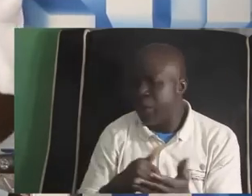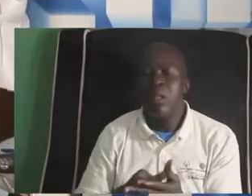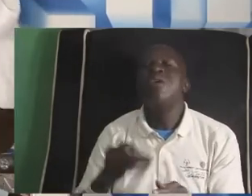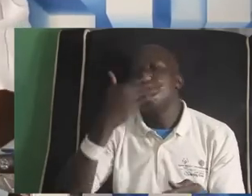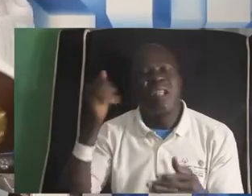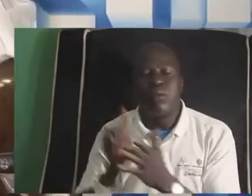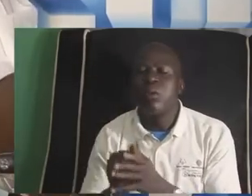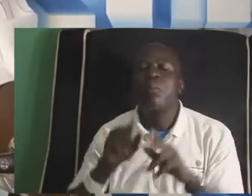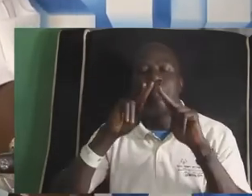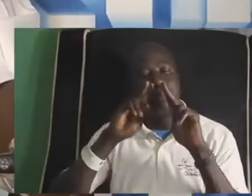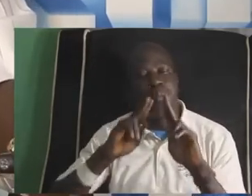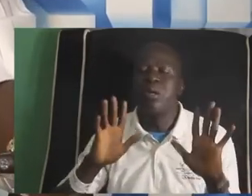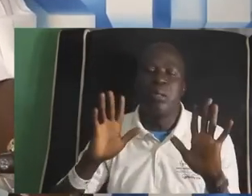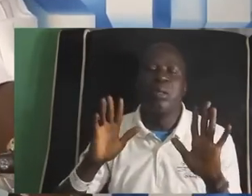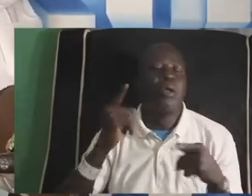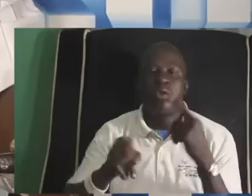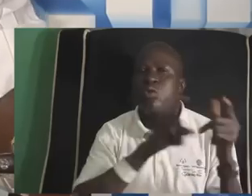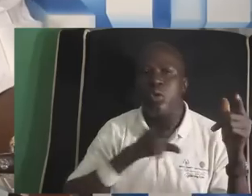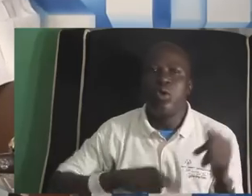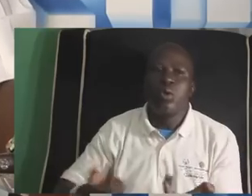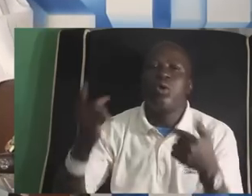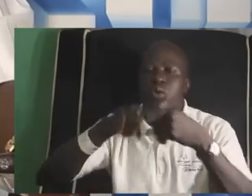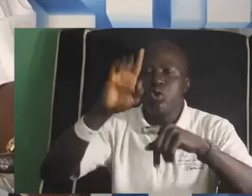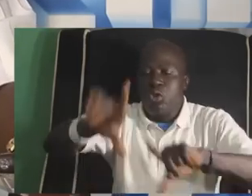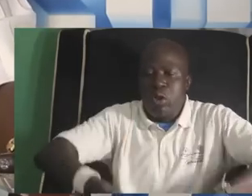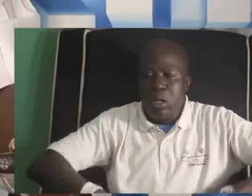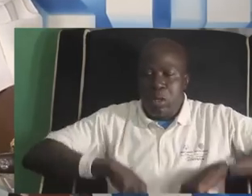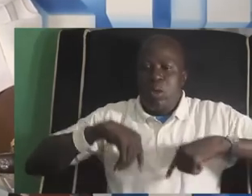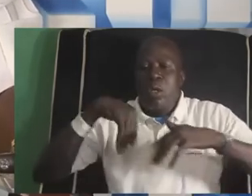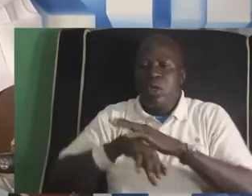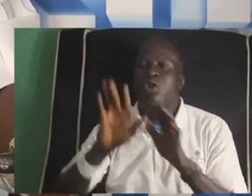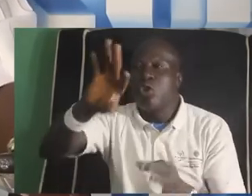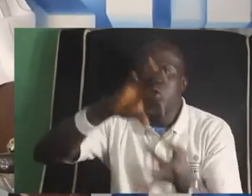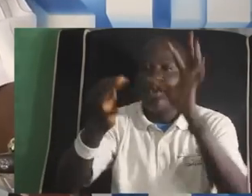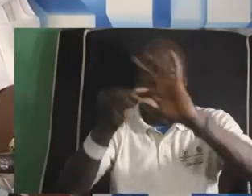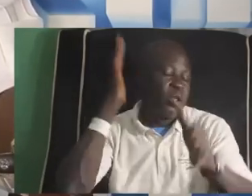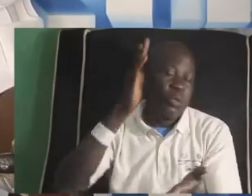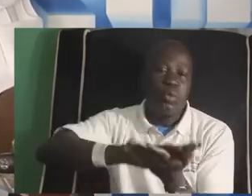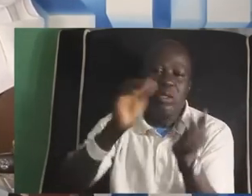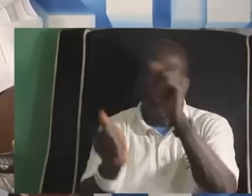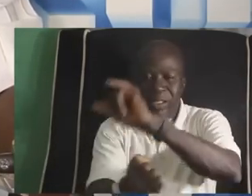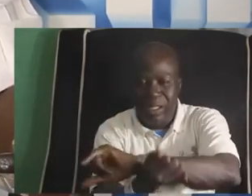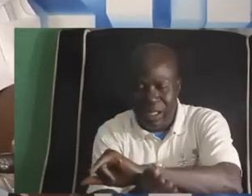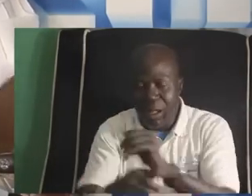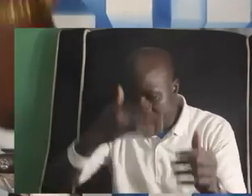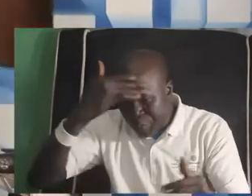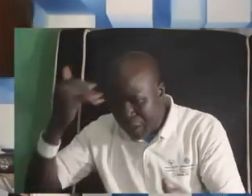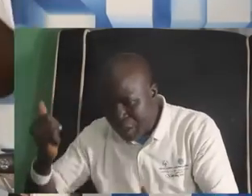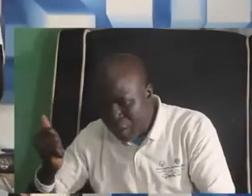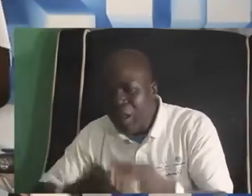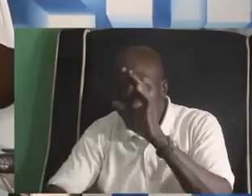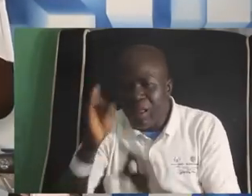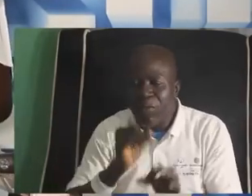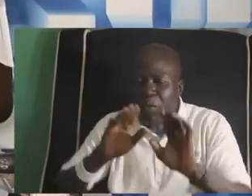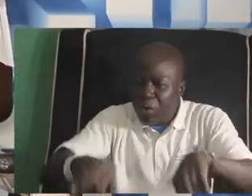on the Lord. You pada de saye e na. Later comes your life. Itara de yi pada. And your story will change. Nitori pe ta ba lo